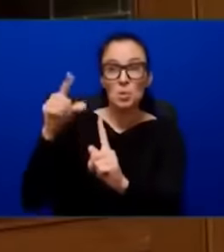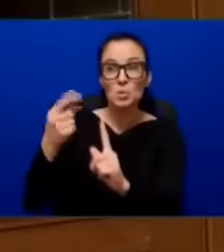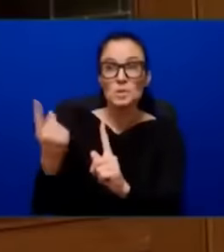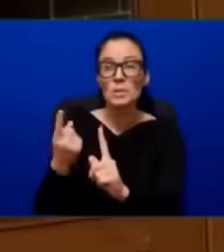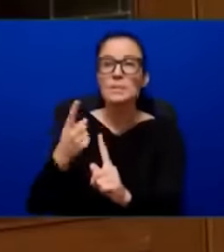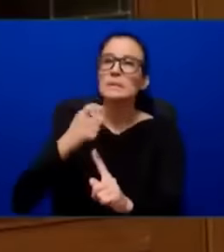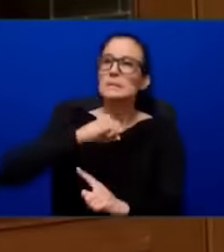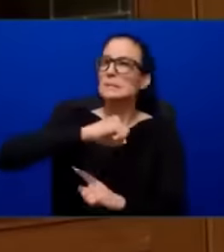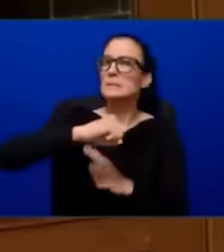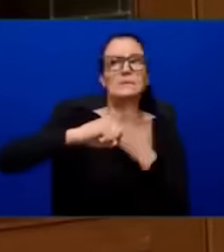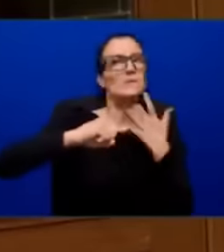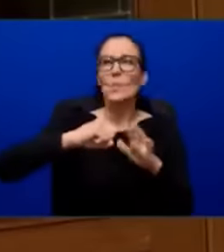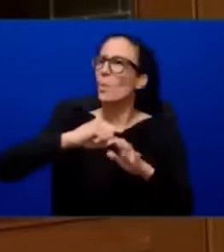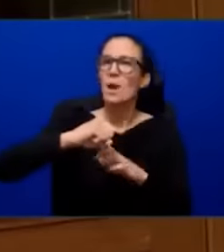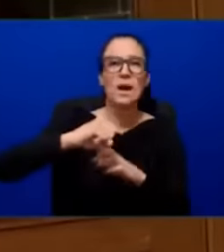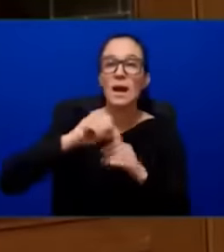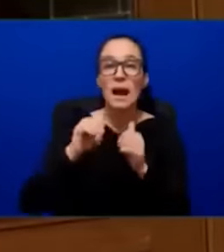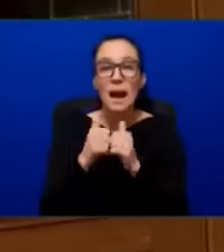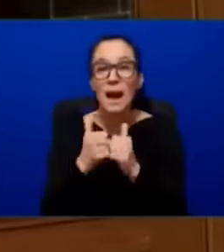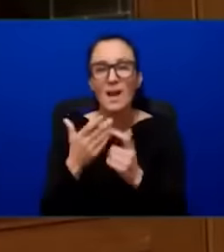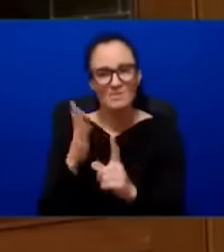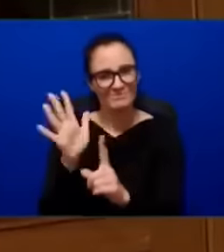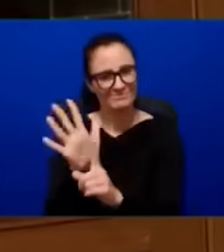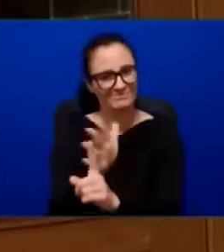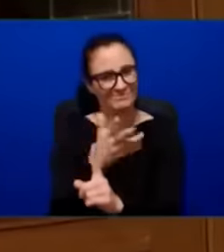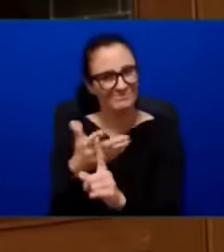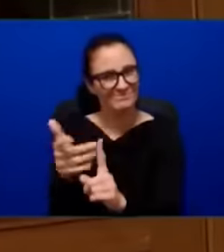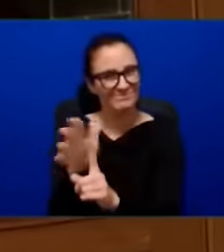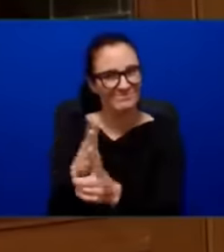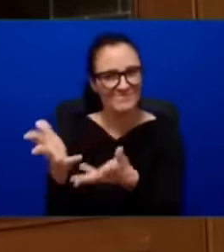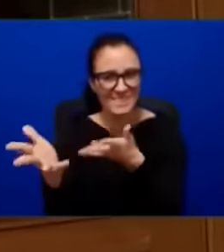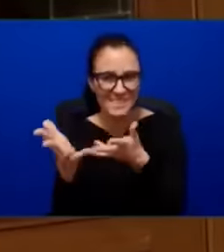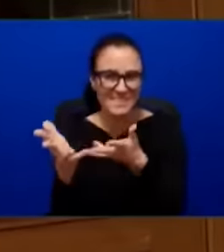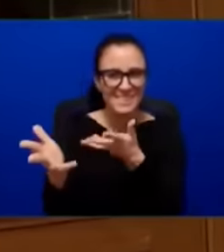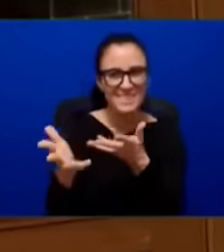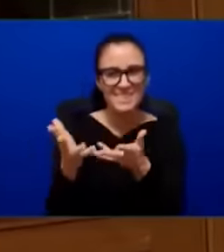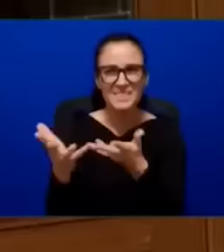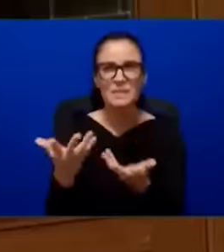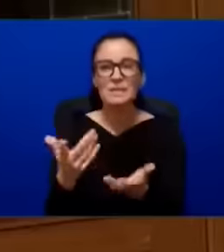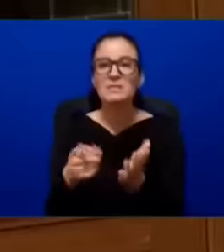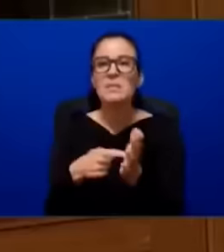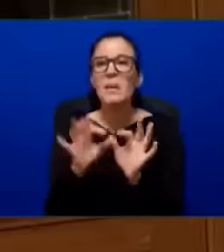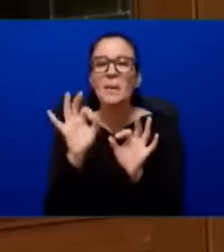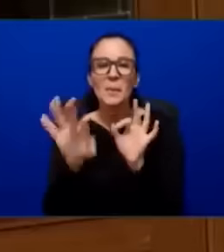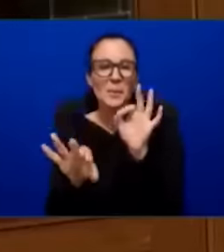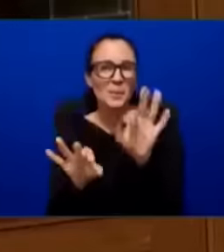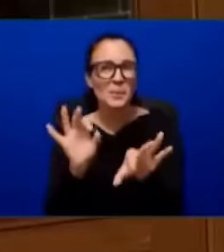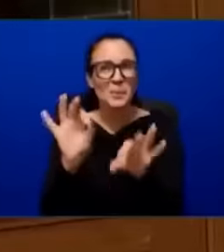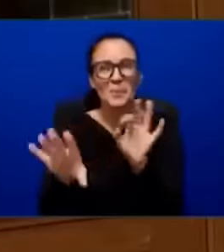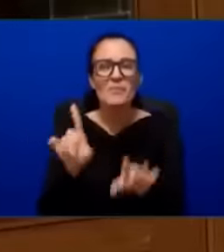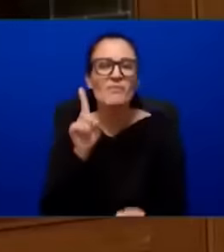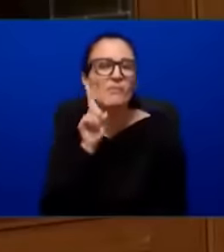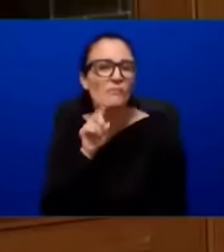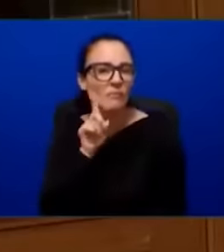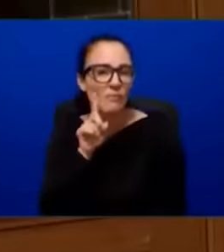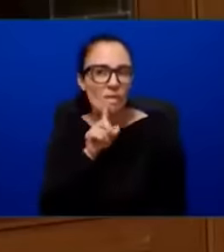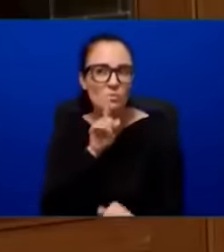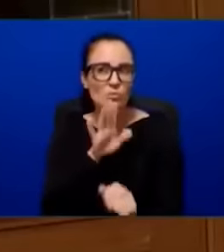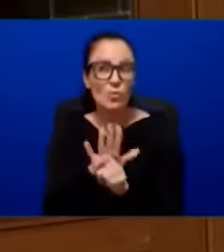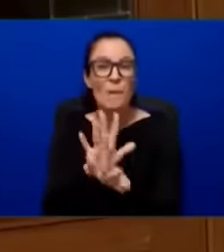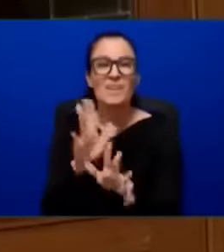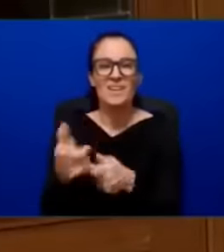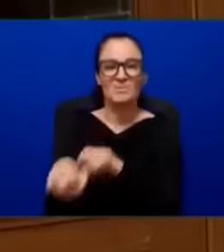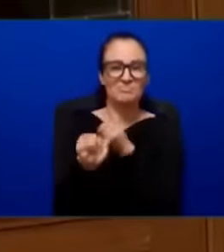by pleasant talk and sometimes false promises. Unquote. Mr. Speaker, let me say